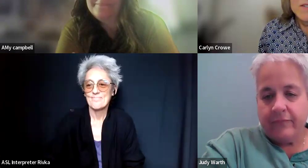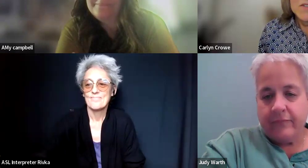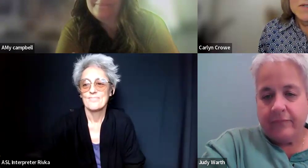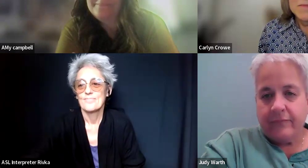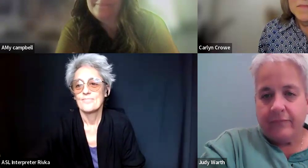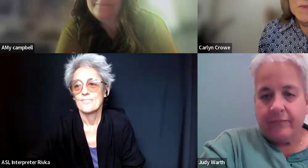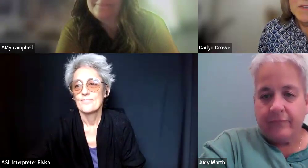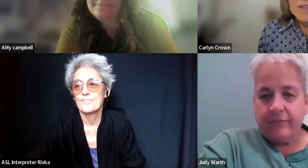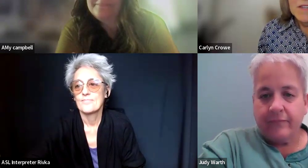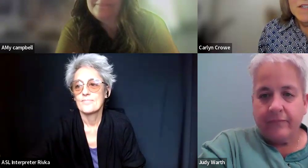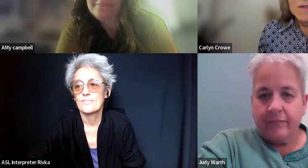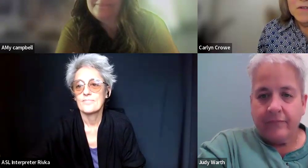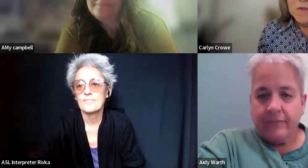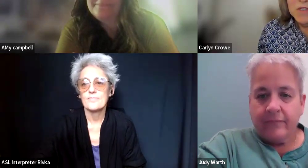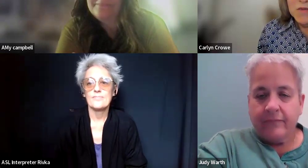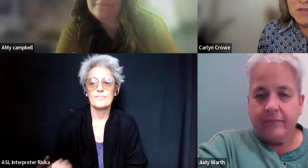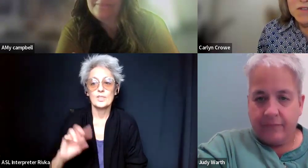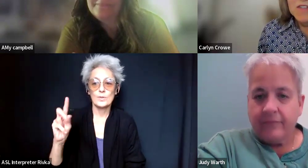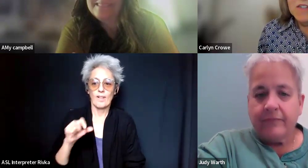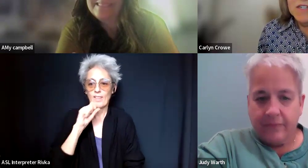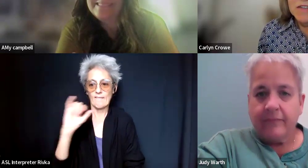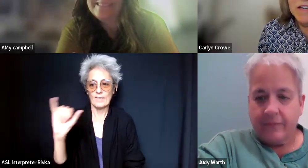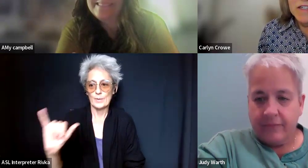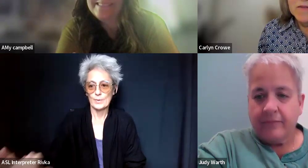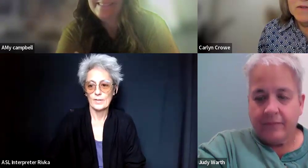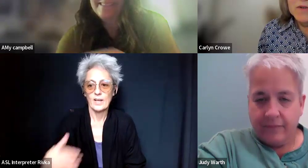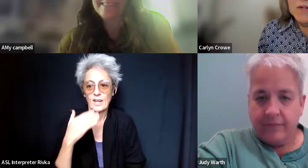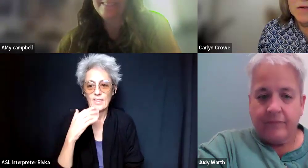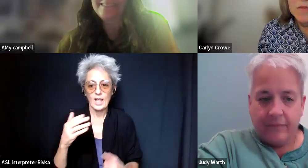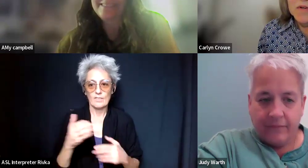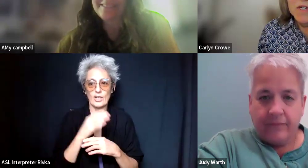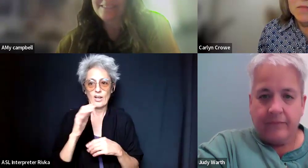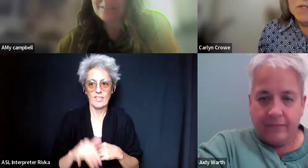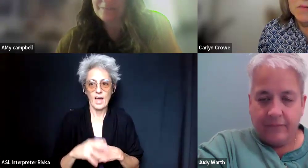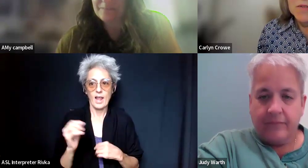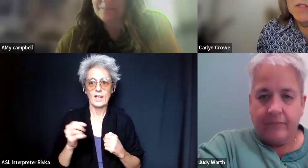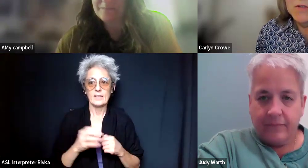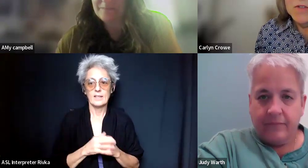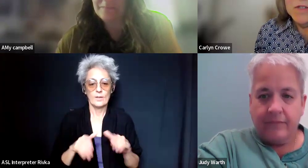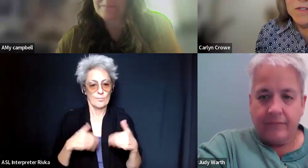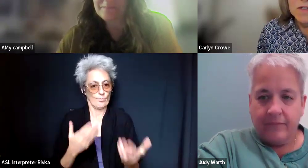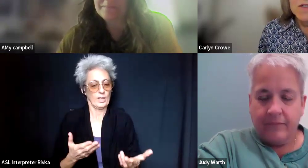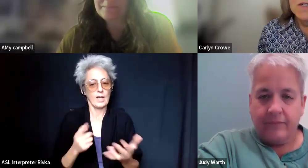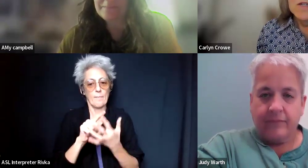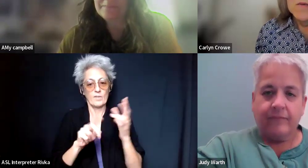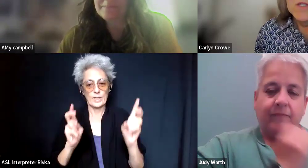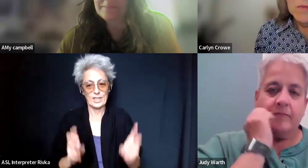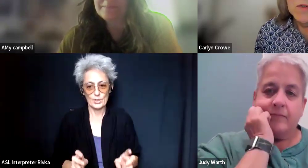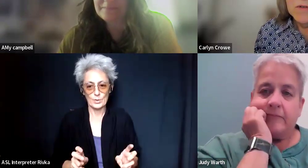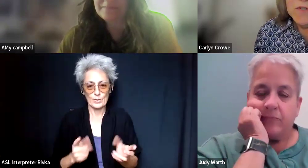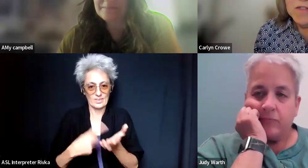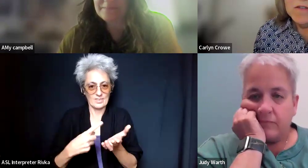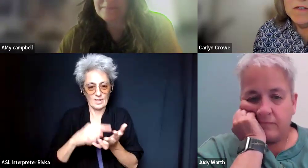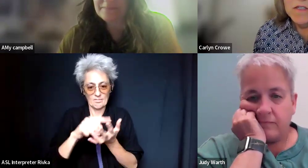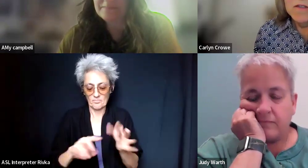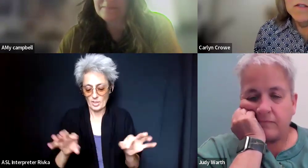Love it too, Judy. Thank you so much for sharing that and for bringing up a number of issues here that are really